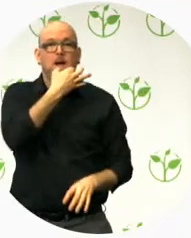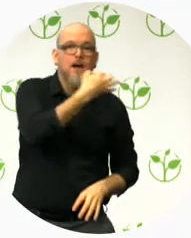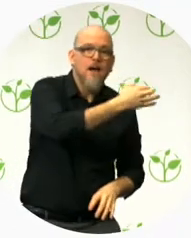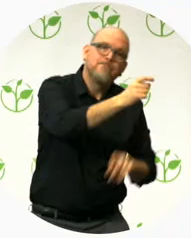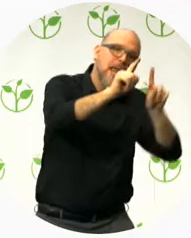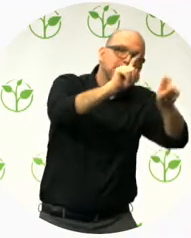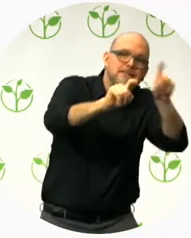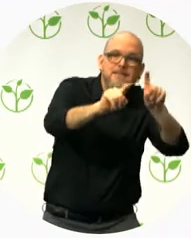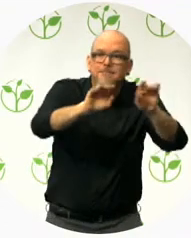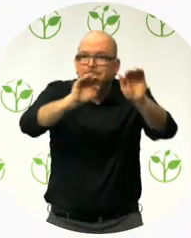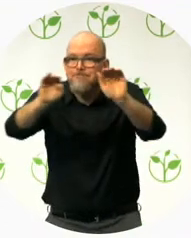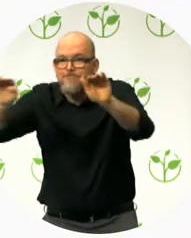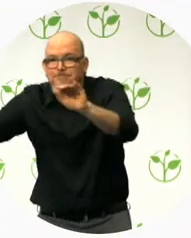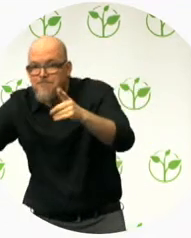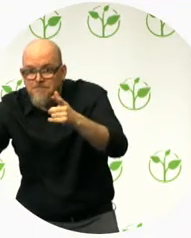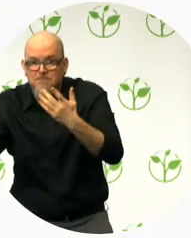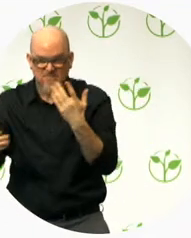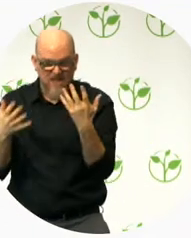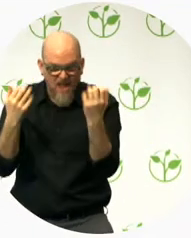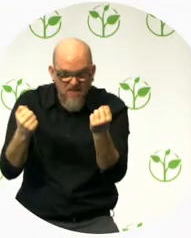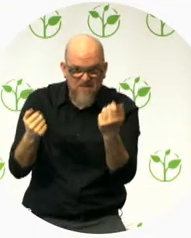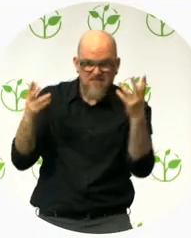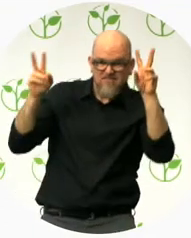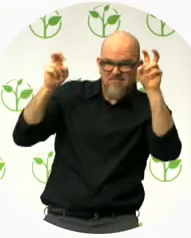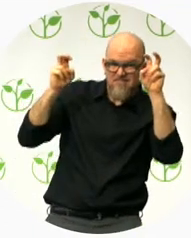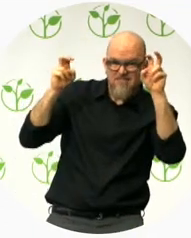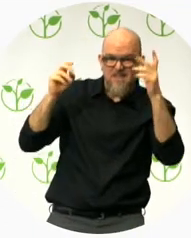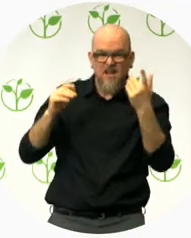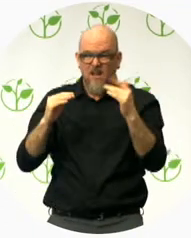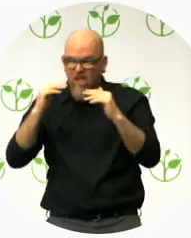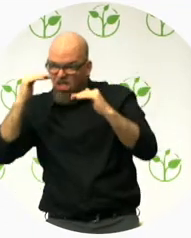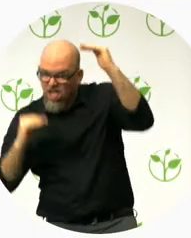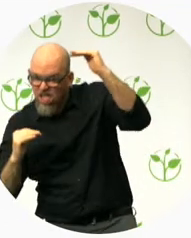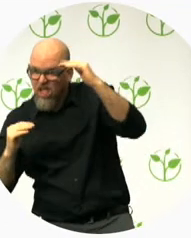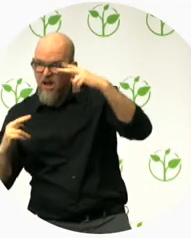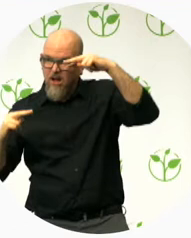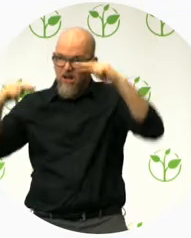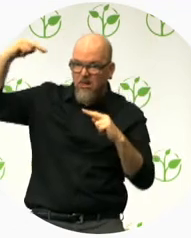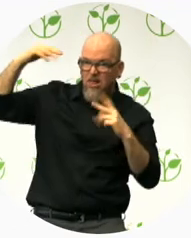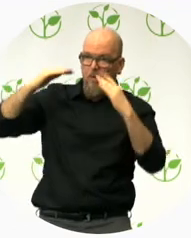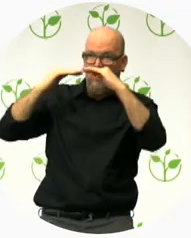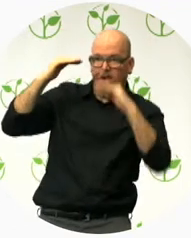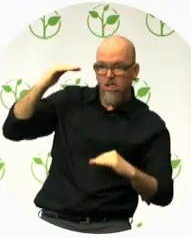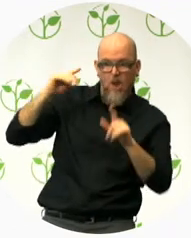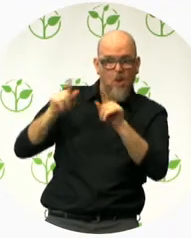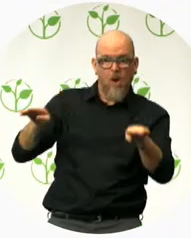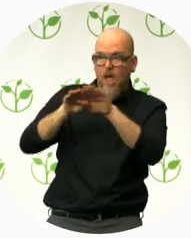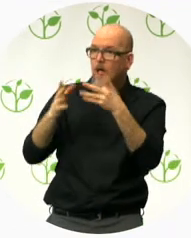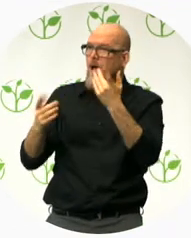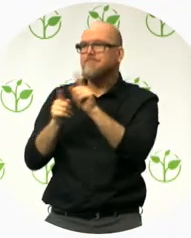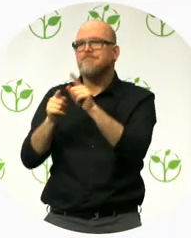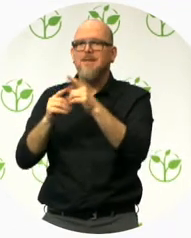gap still existing and how we can narrow the gap even when it comes to